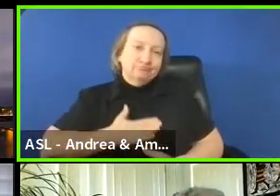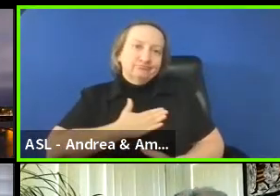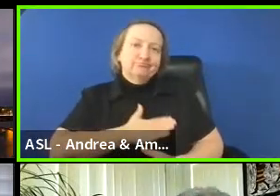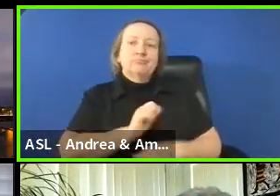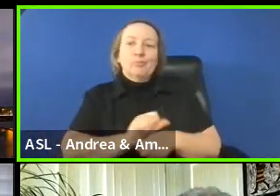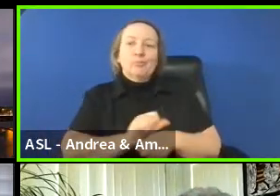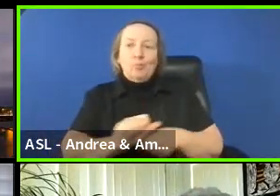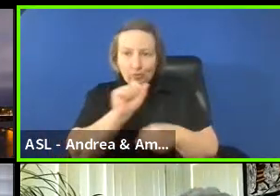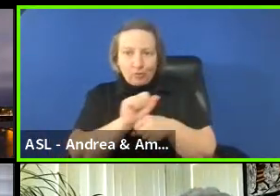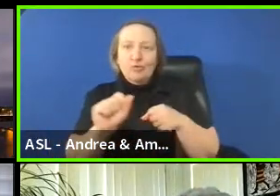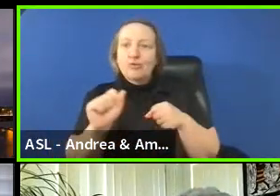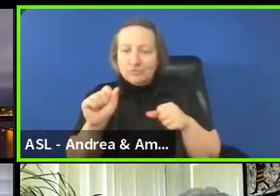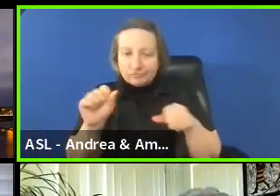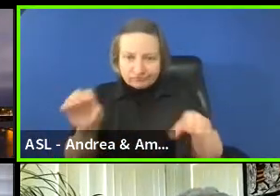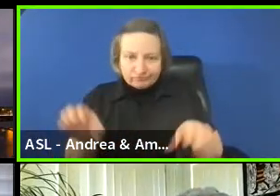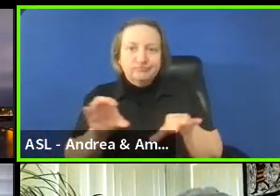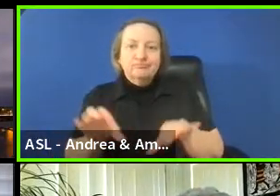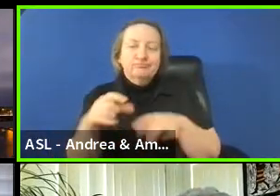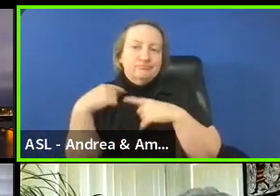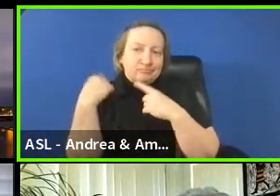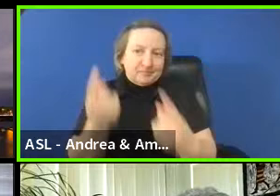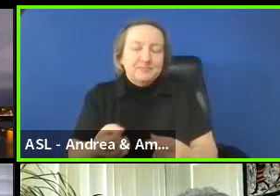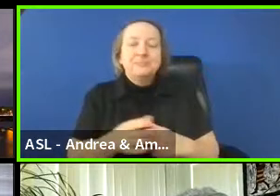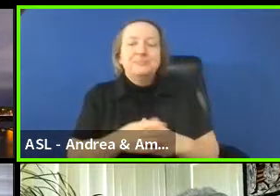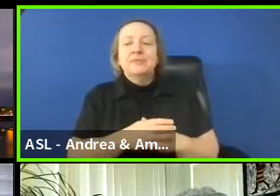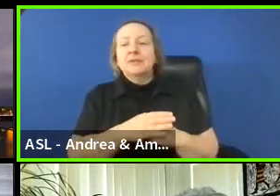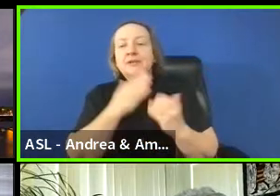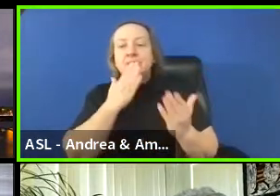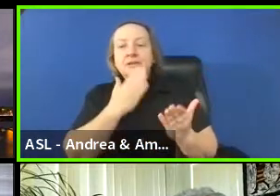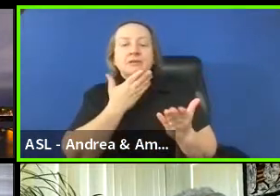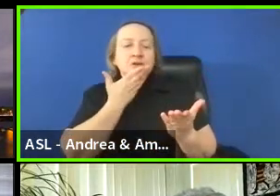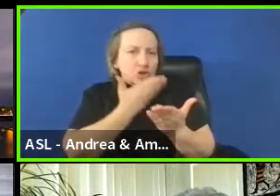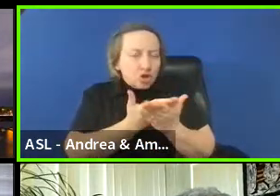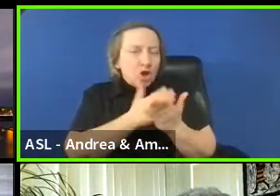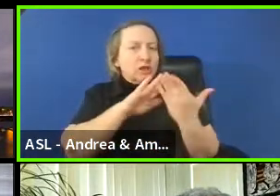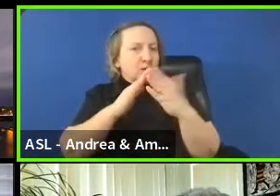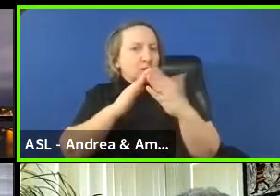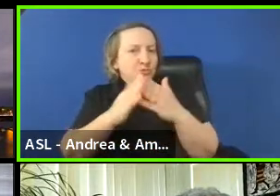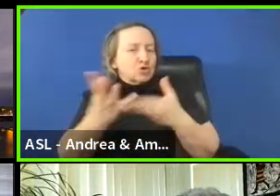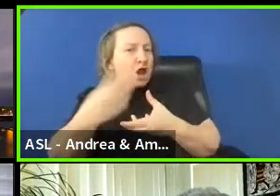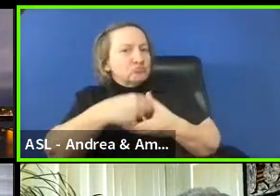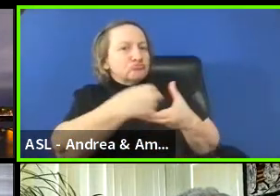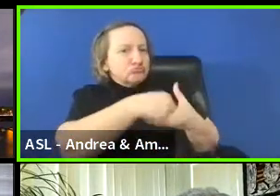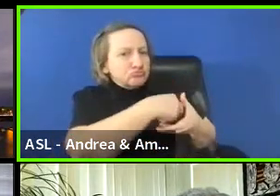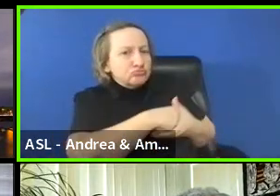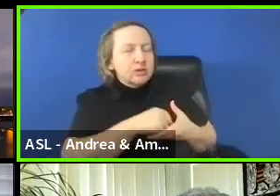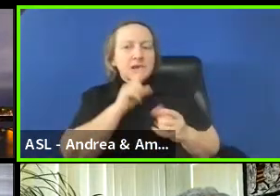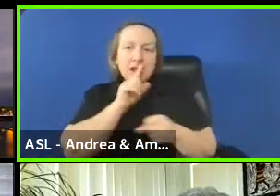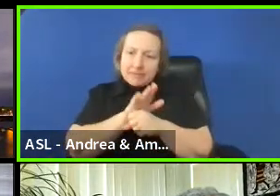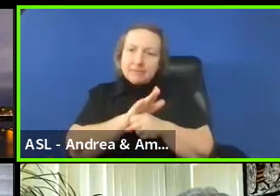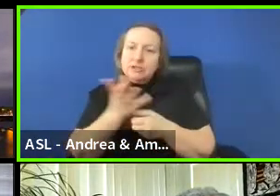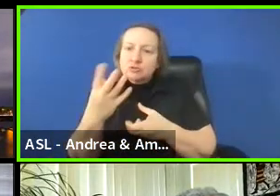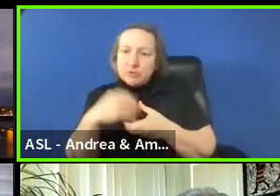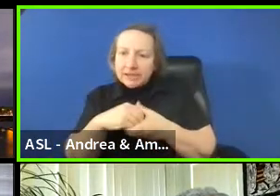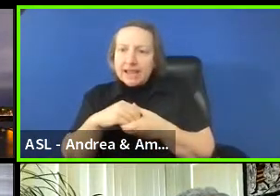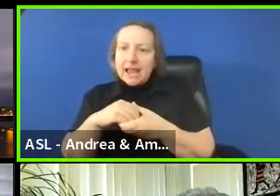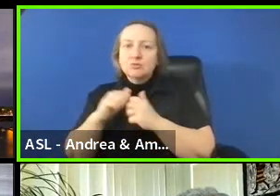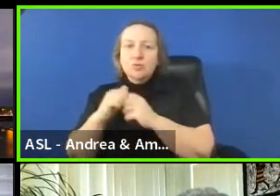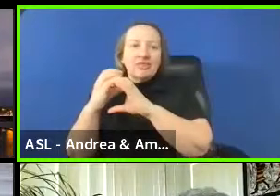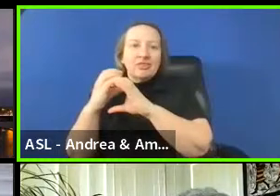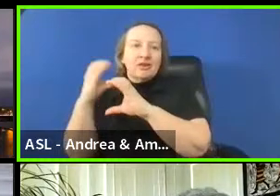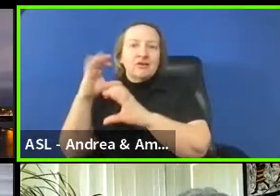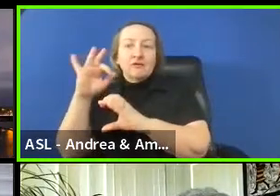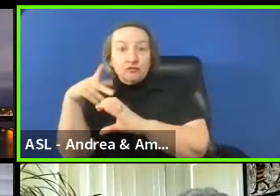on. I appreciate the authentic community engagement, that commitment to engage the freight community, and the